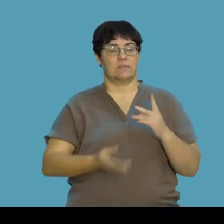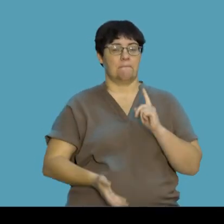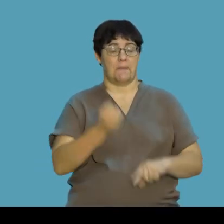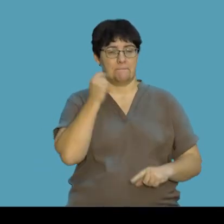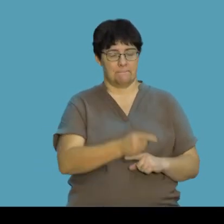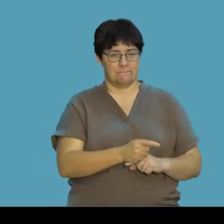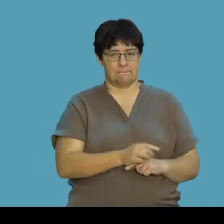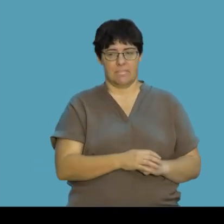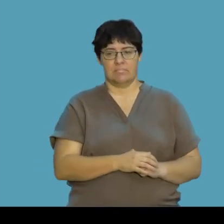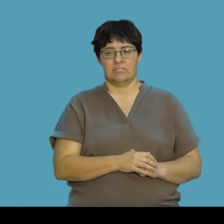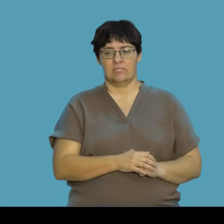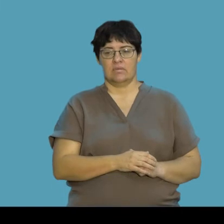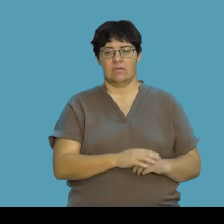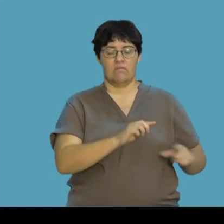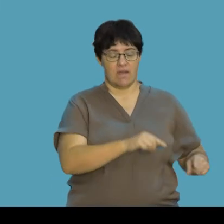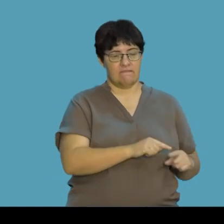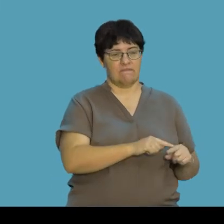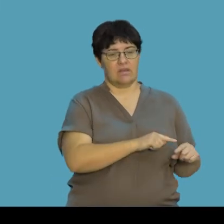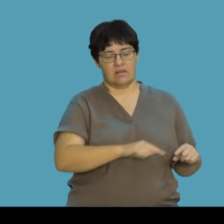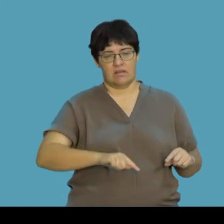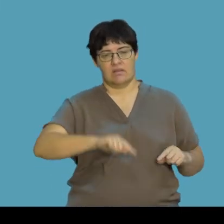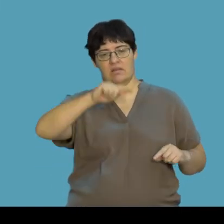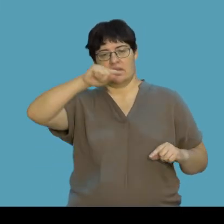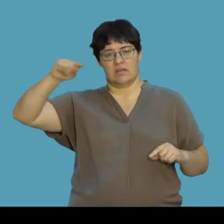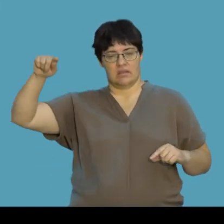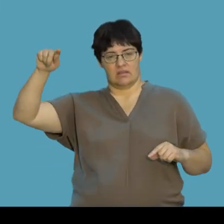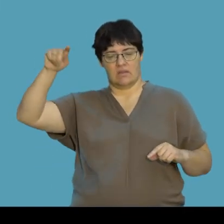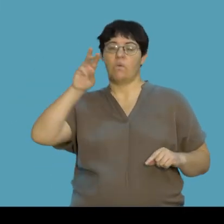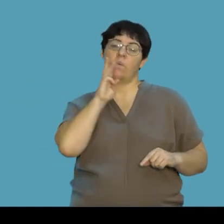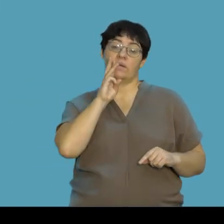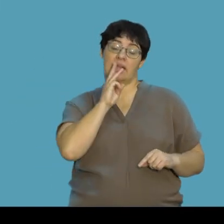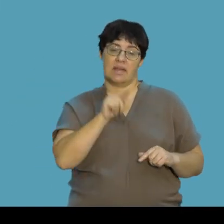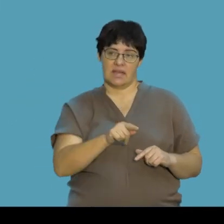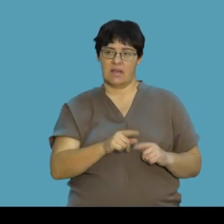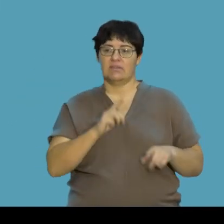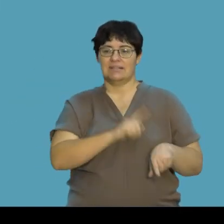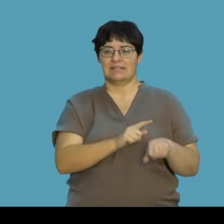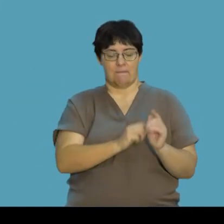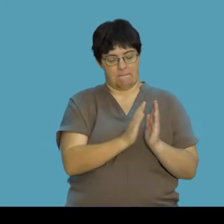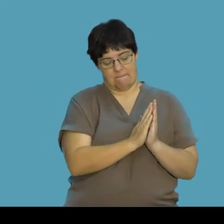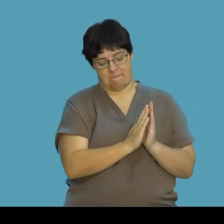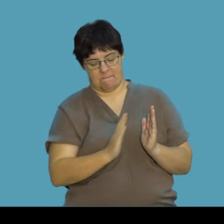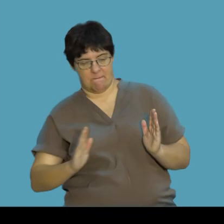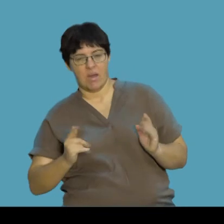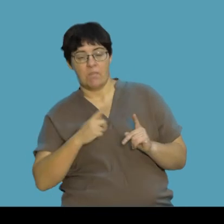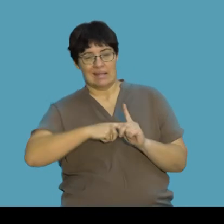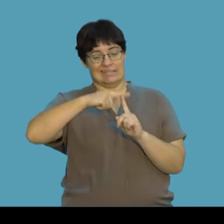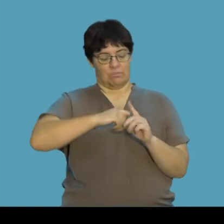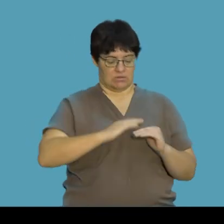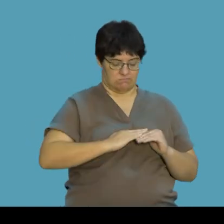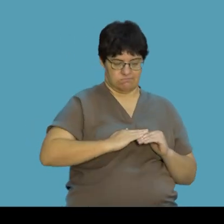So below here in this case we've got a graph of temperature of water over time while we heat